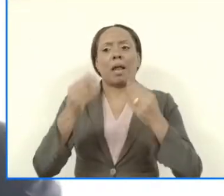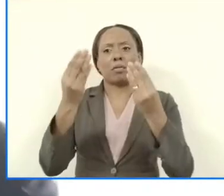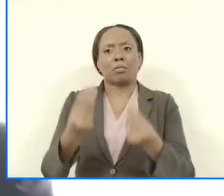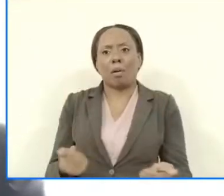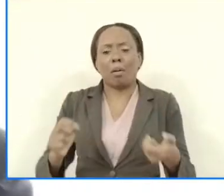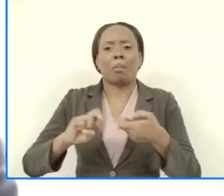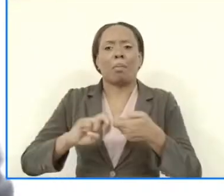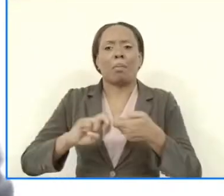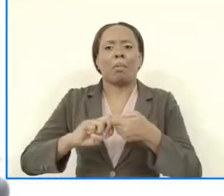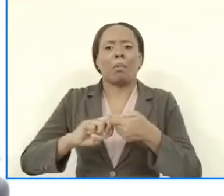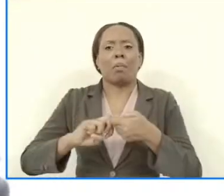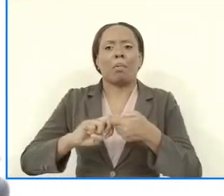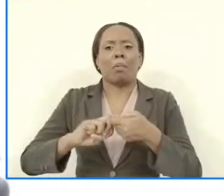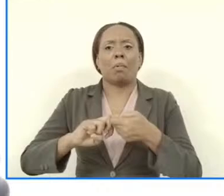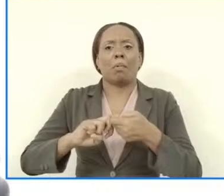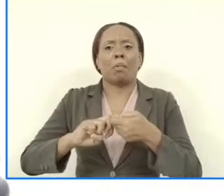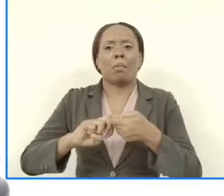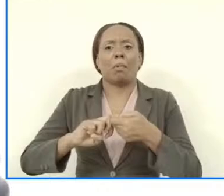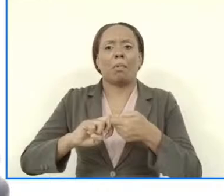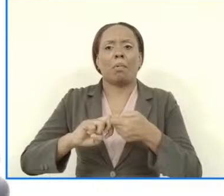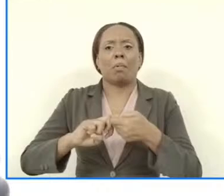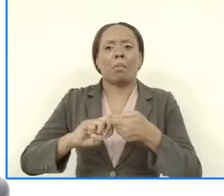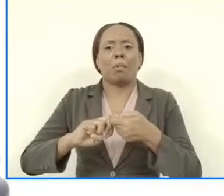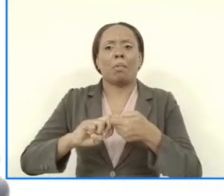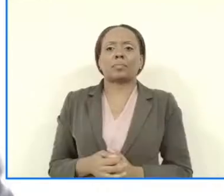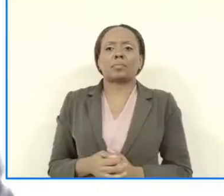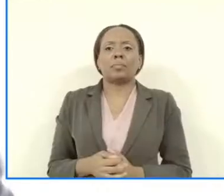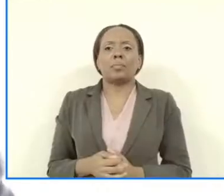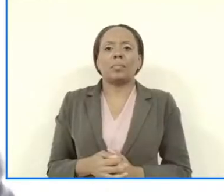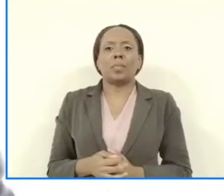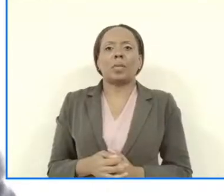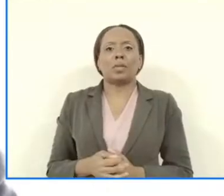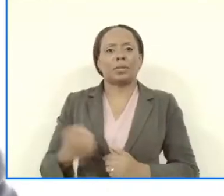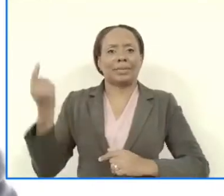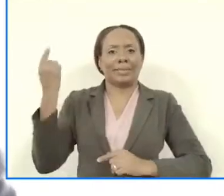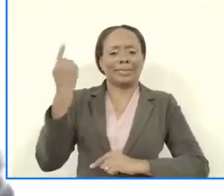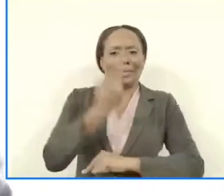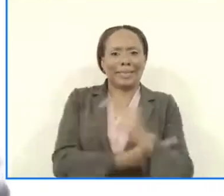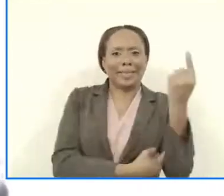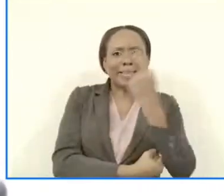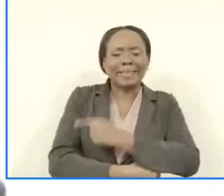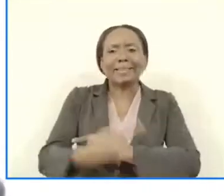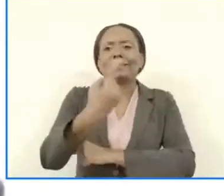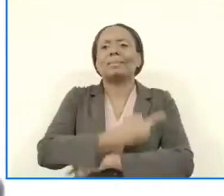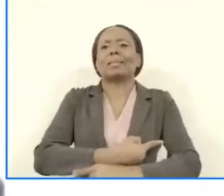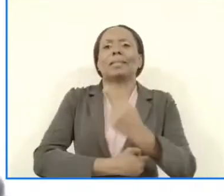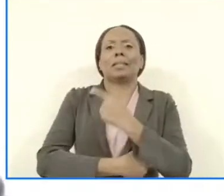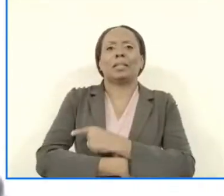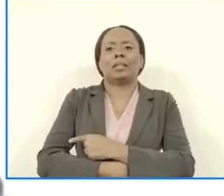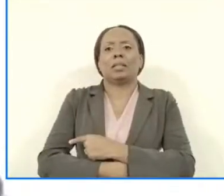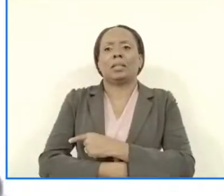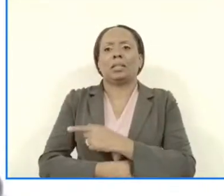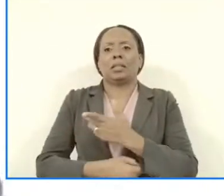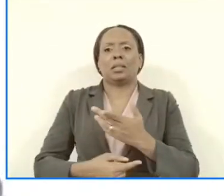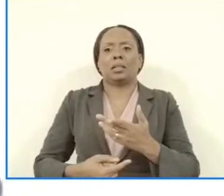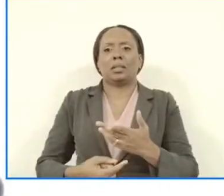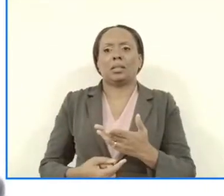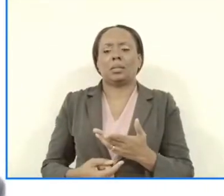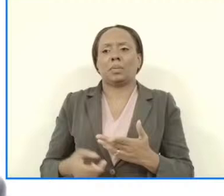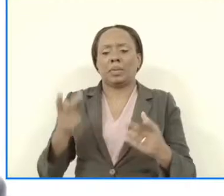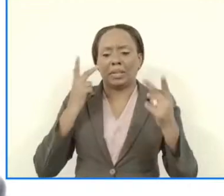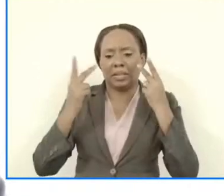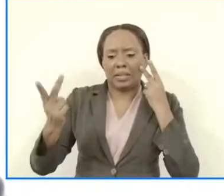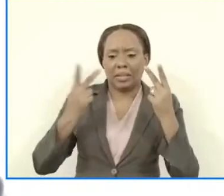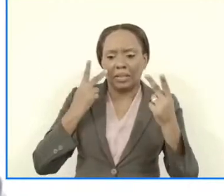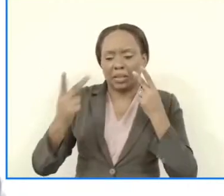customers. As the days progress, and particularly overnight, we are seeing that the system is becoming that much more replenished, that